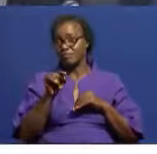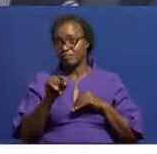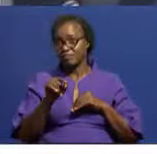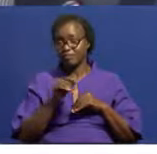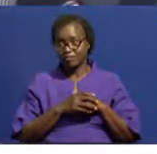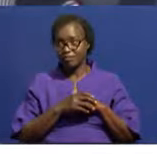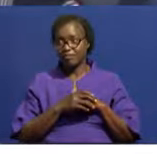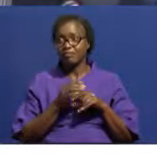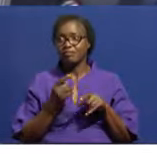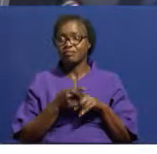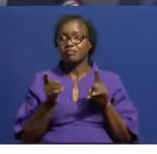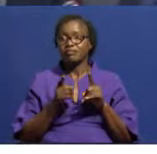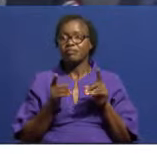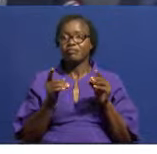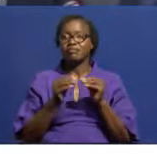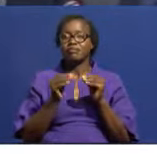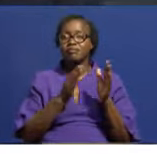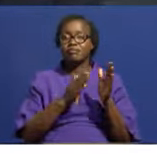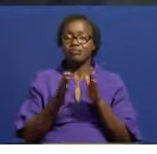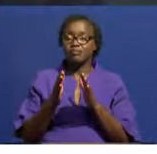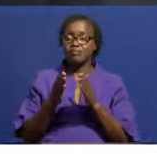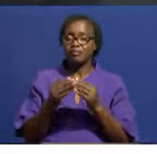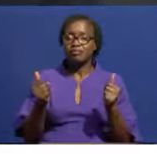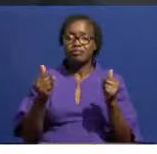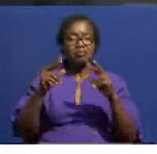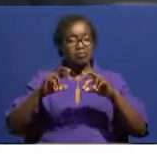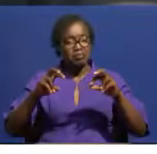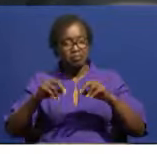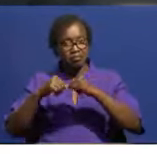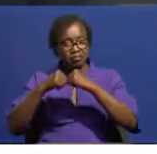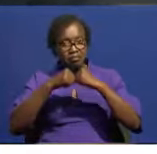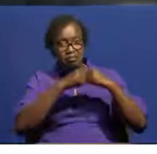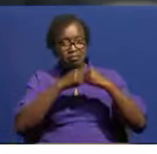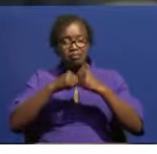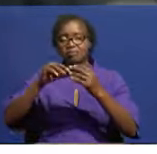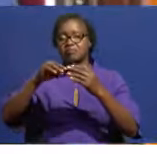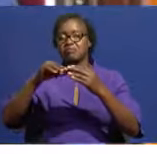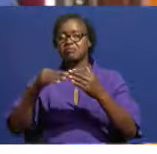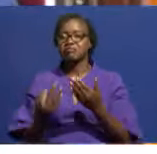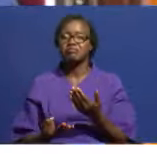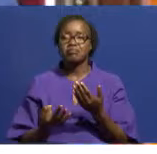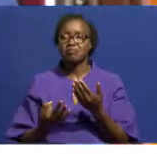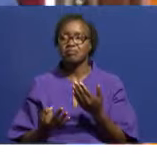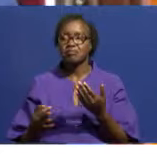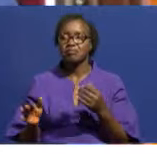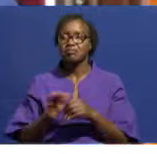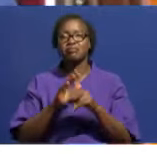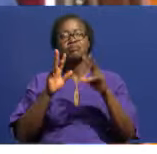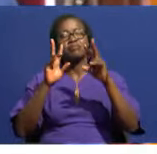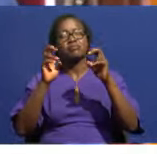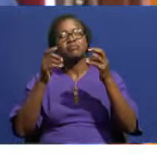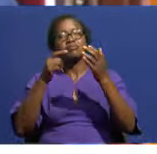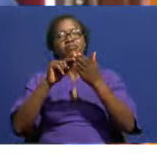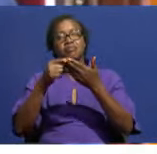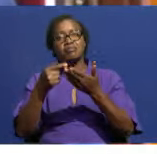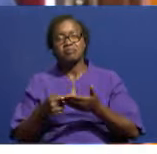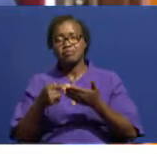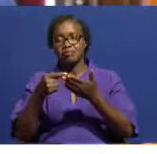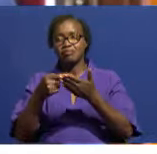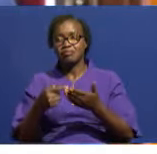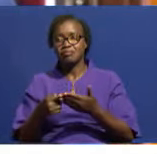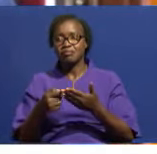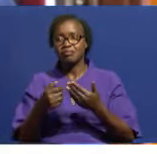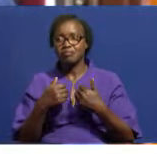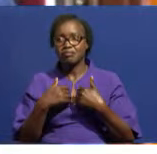submission. Hata hivyo, mkutano uliopangwa kutafuta suluhu kwa changamoto hizo ulitibuka. Most of the issues we are discussing could be